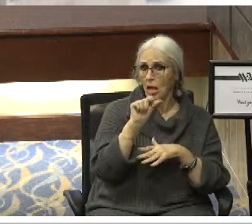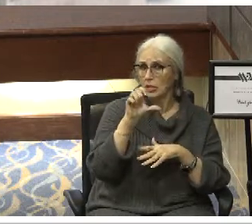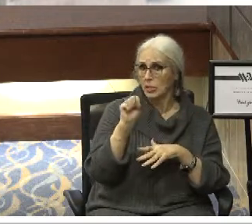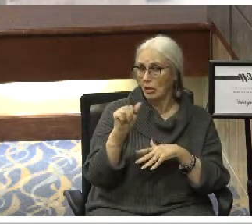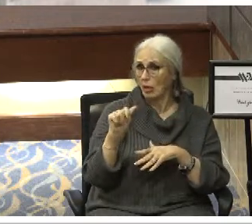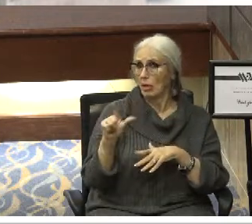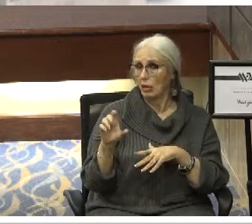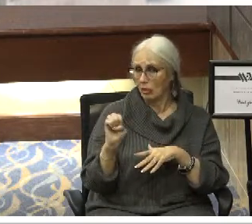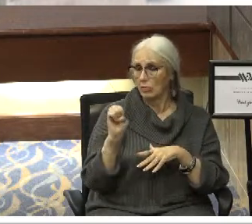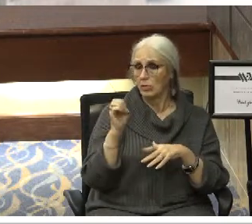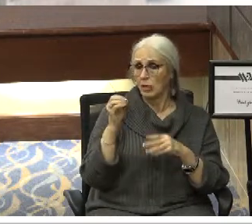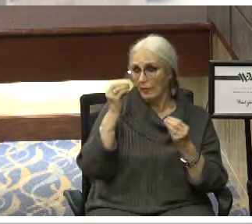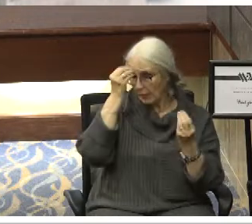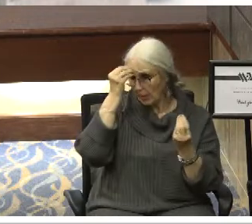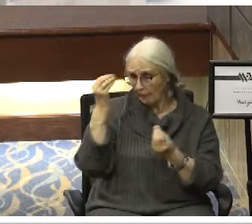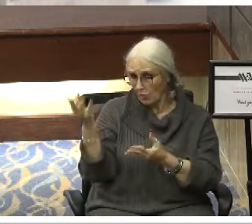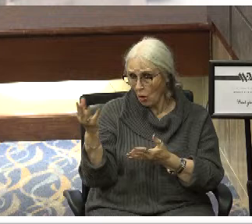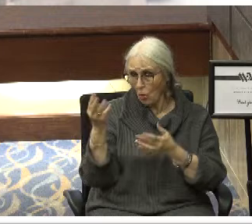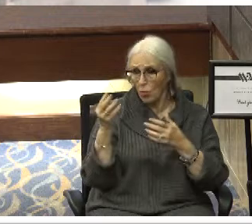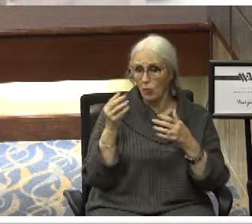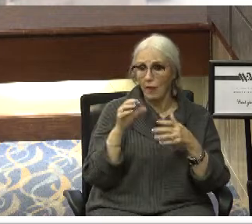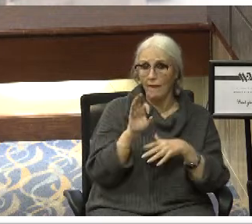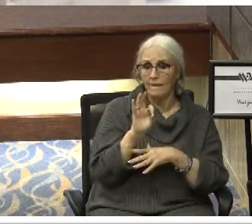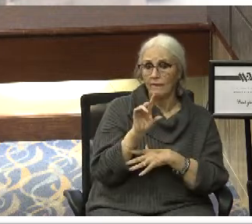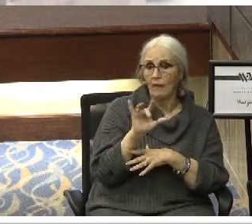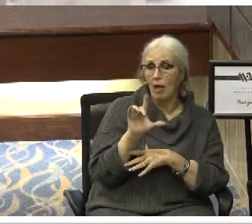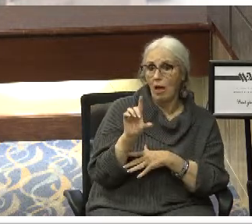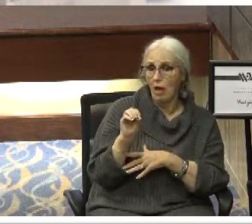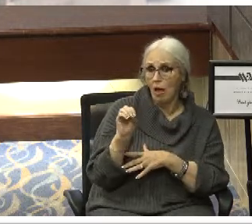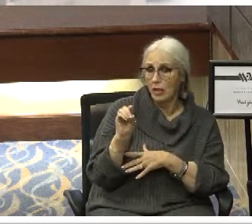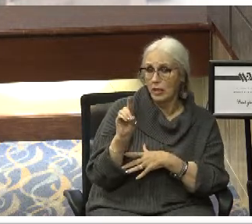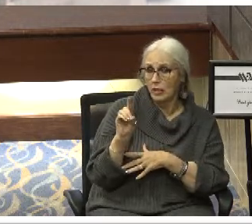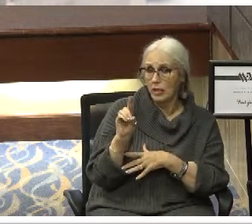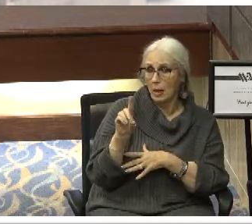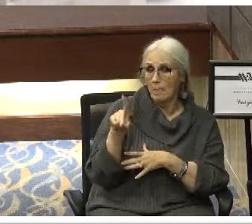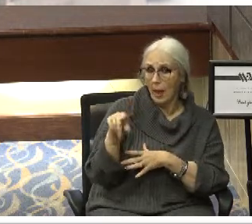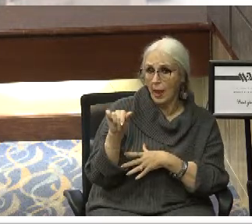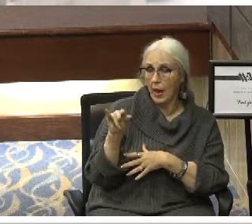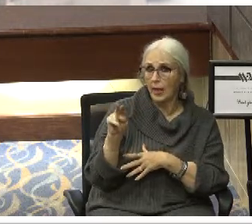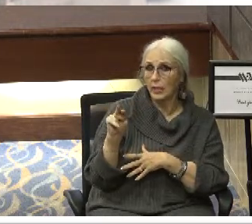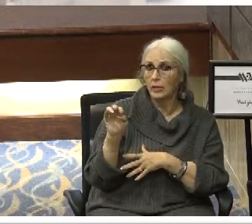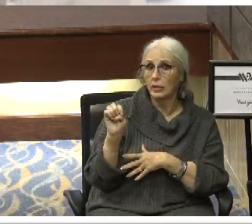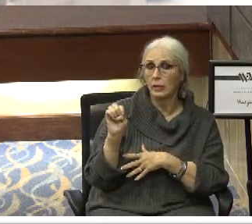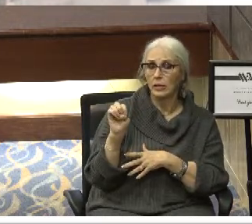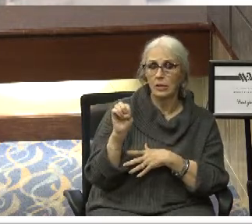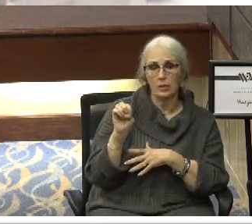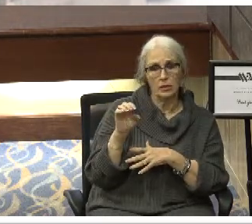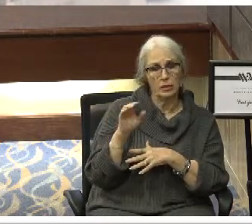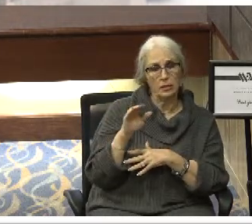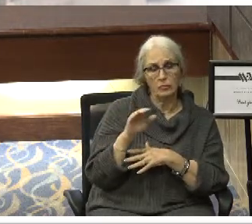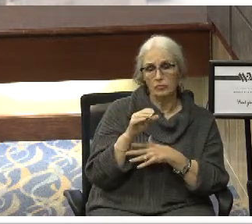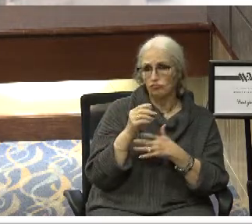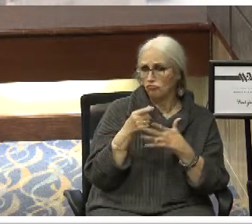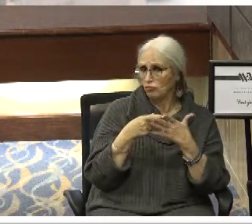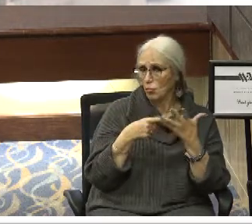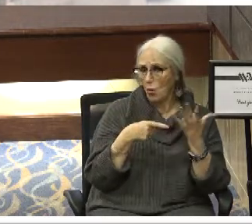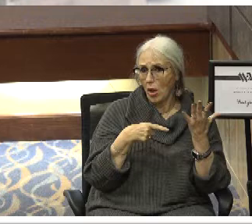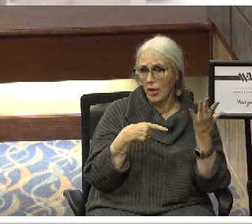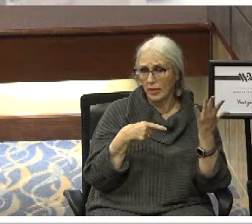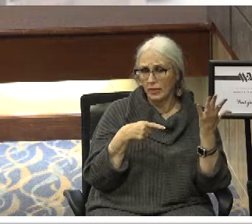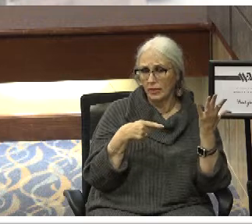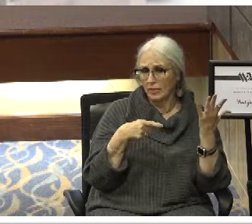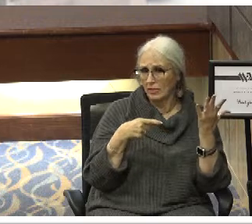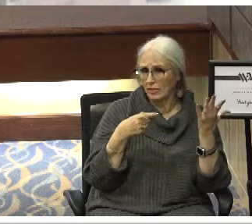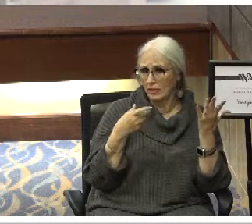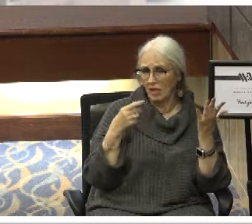been told that the floodplain area hits them, and so what will this, is